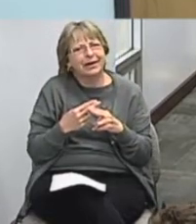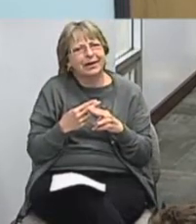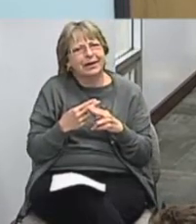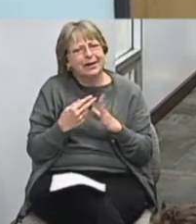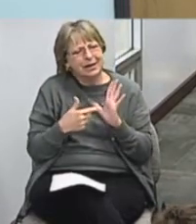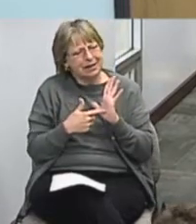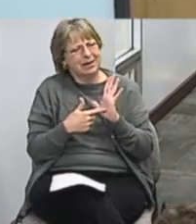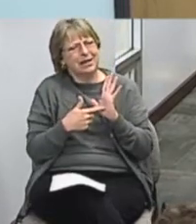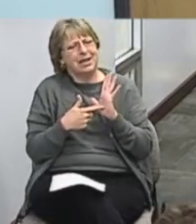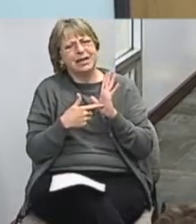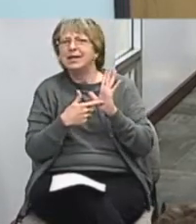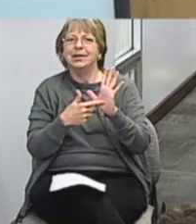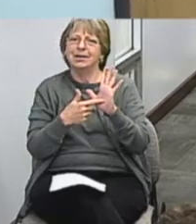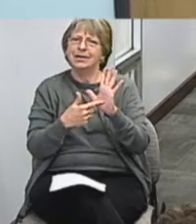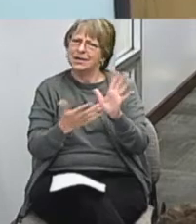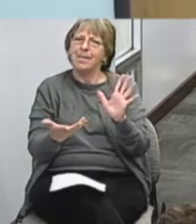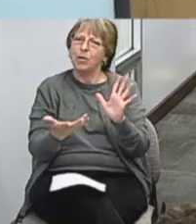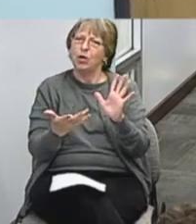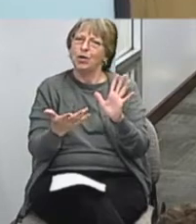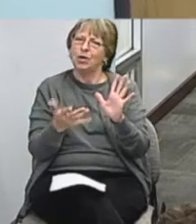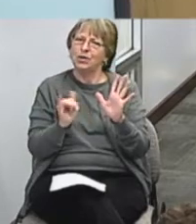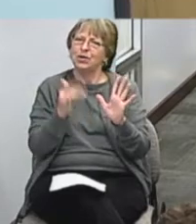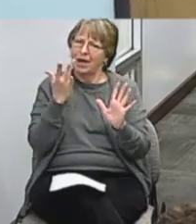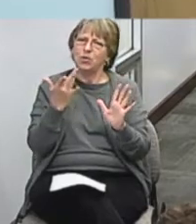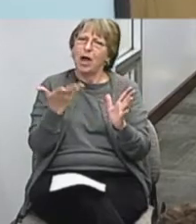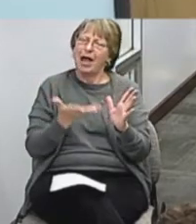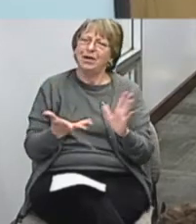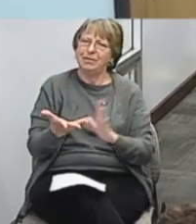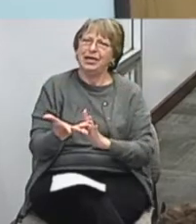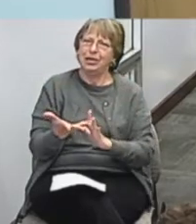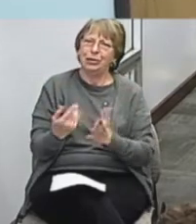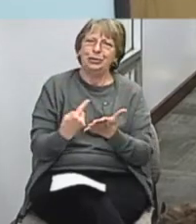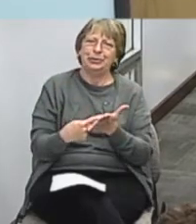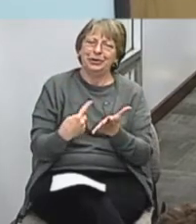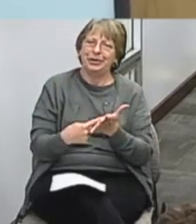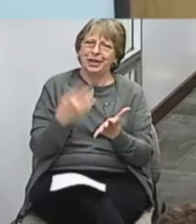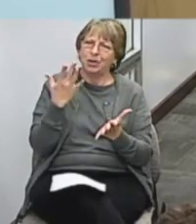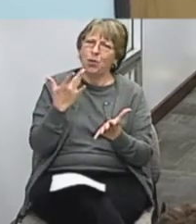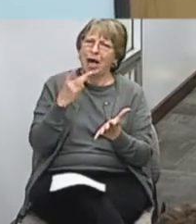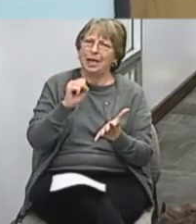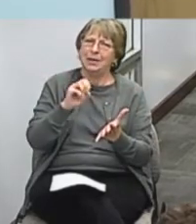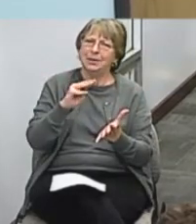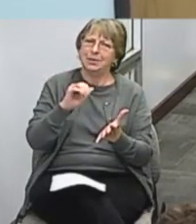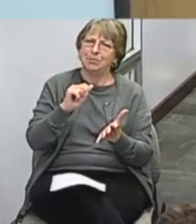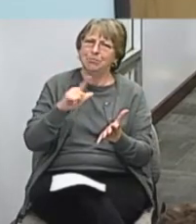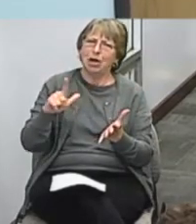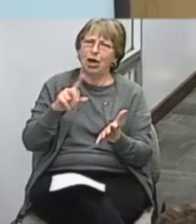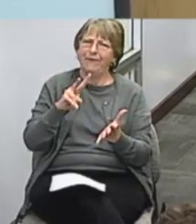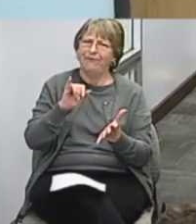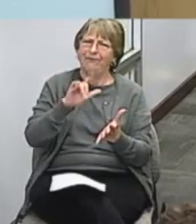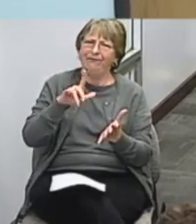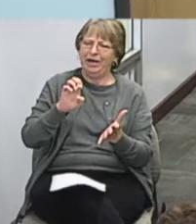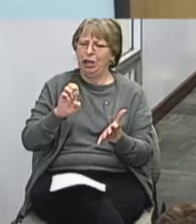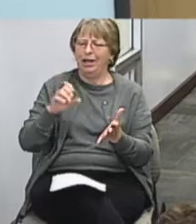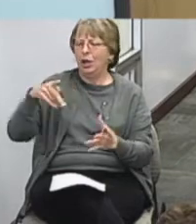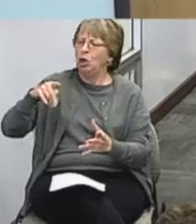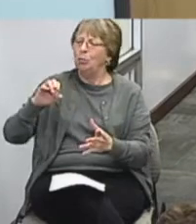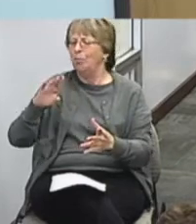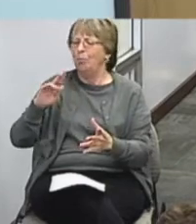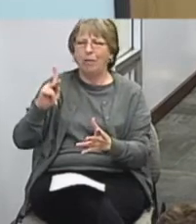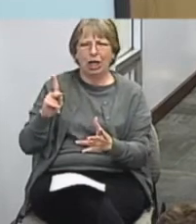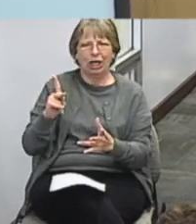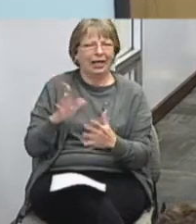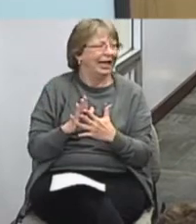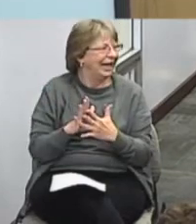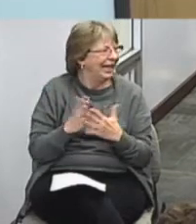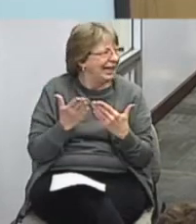symbolizes something. So that's why I'm here to discuss why Smallville Park. The easiest way for me